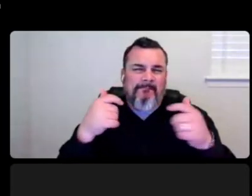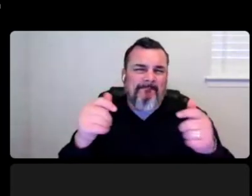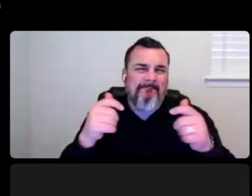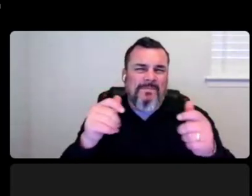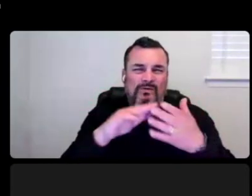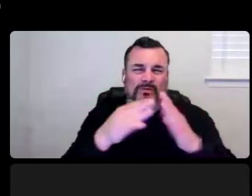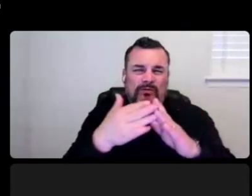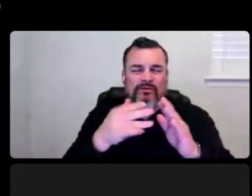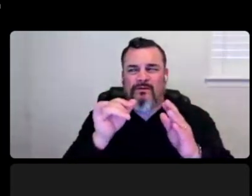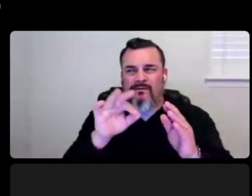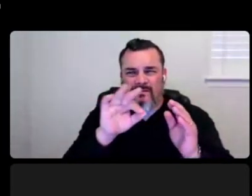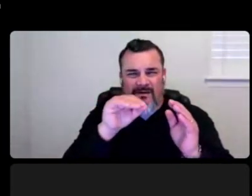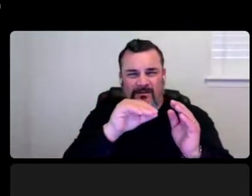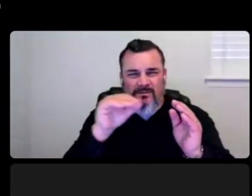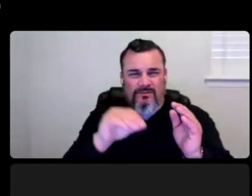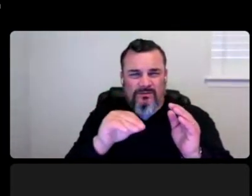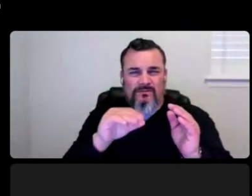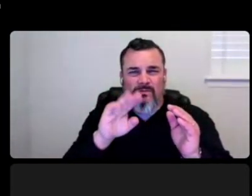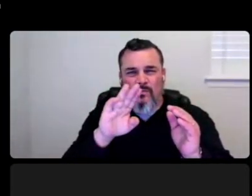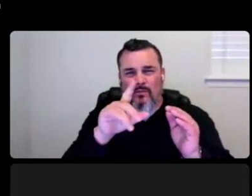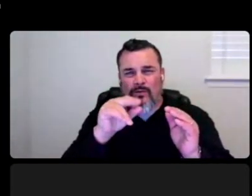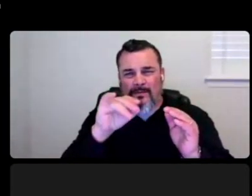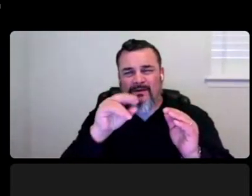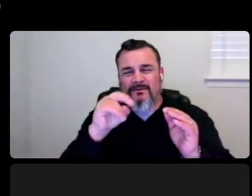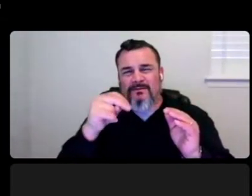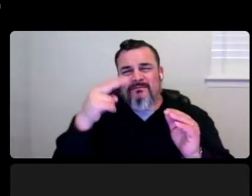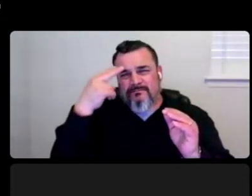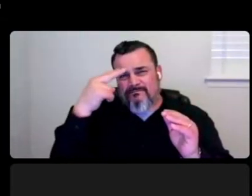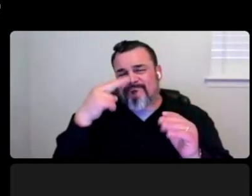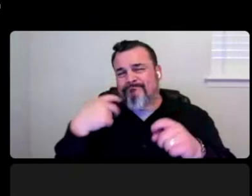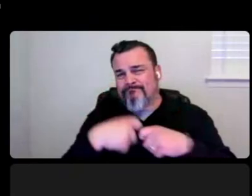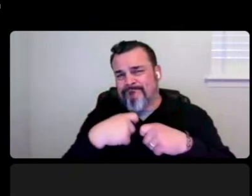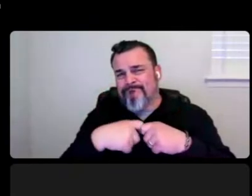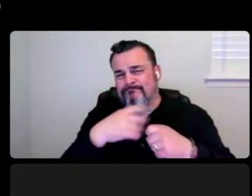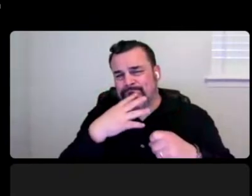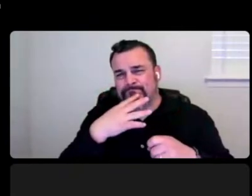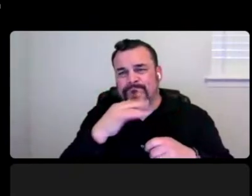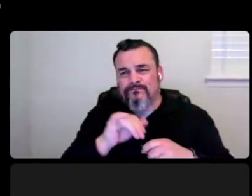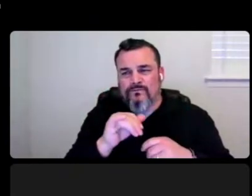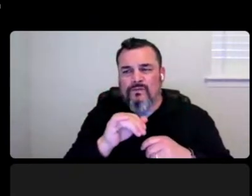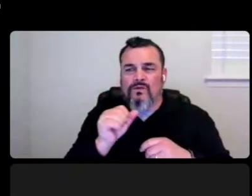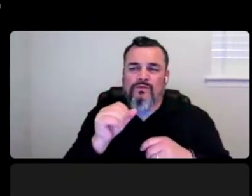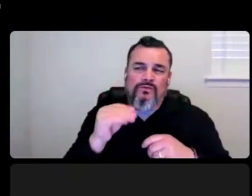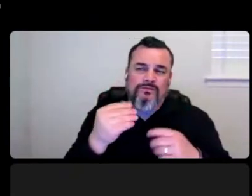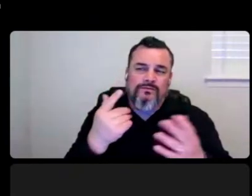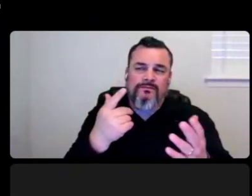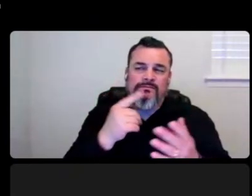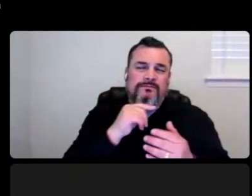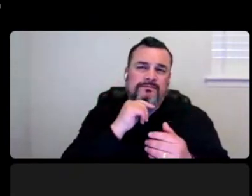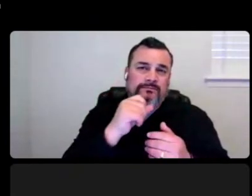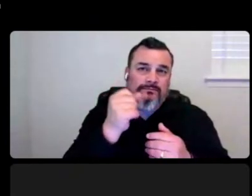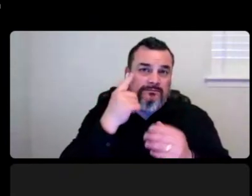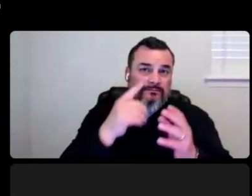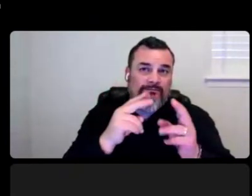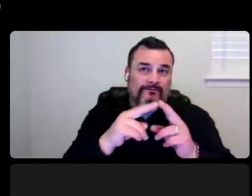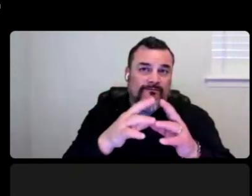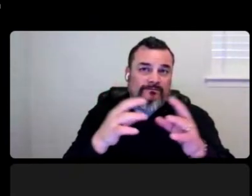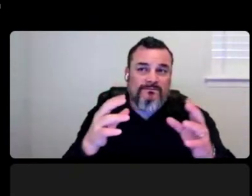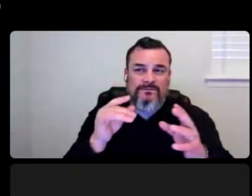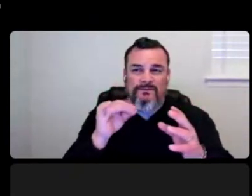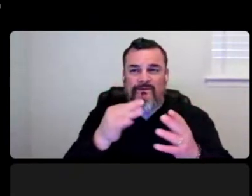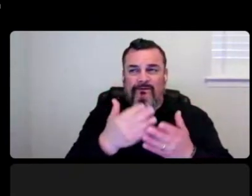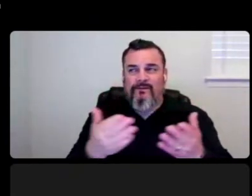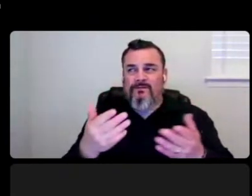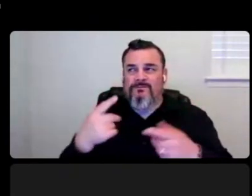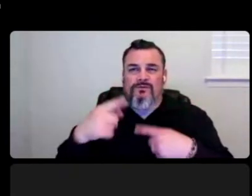community. 90% of Bloomington is Hispanic speaking too, so which didn't understand very much of the items that were